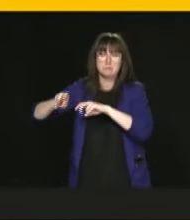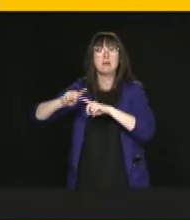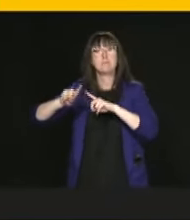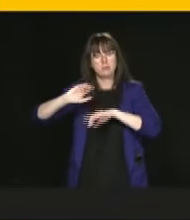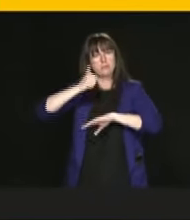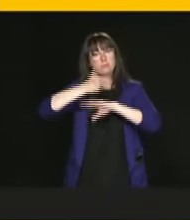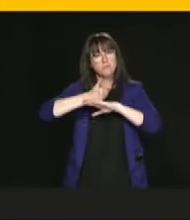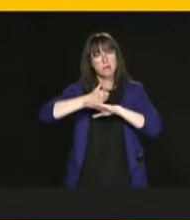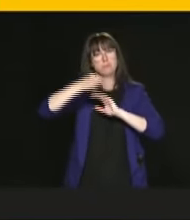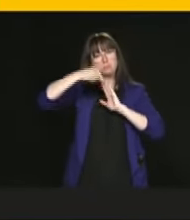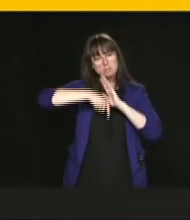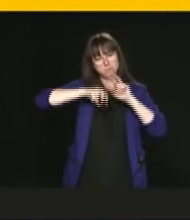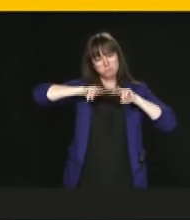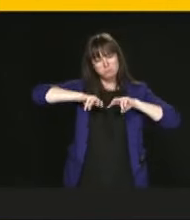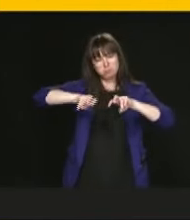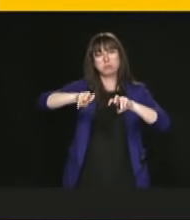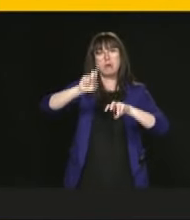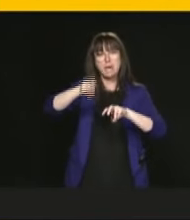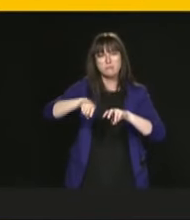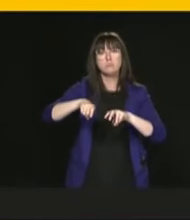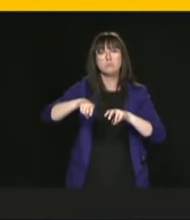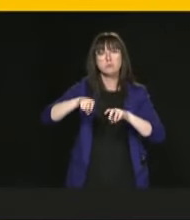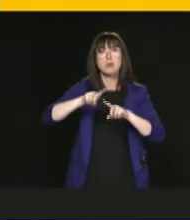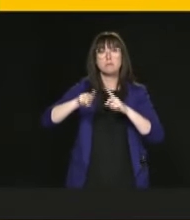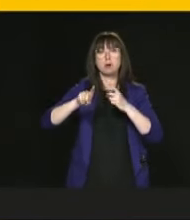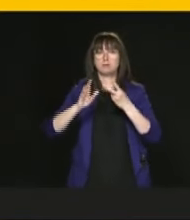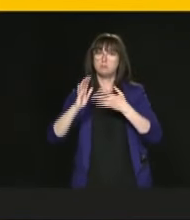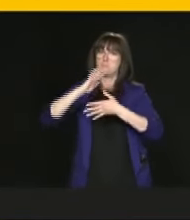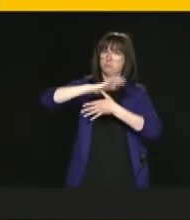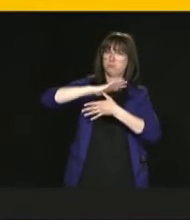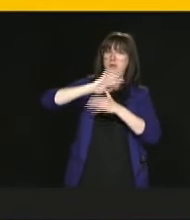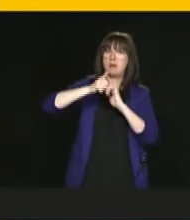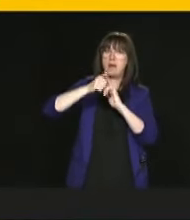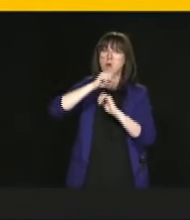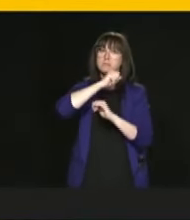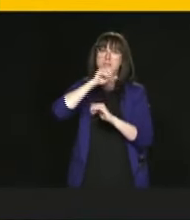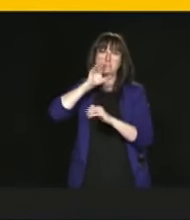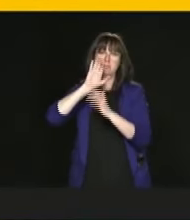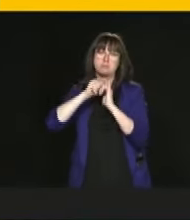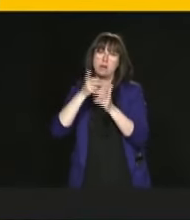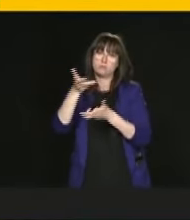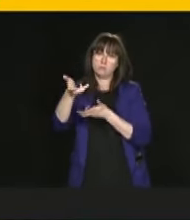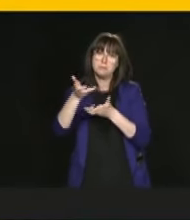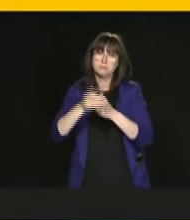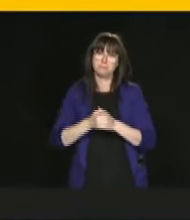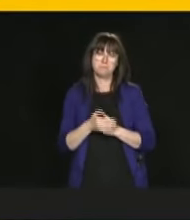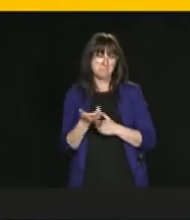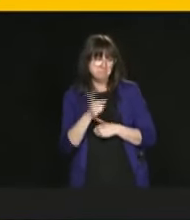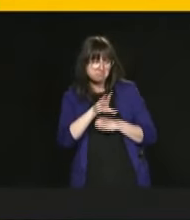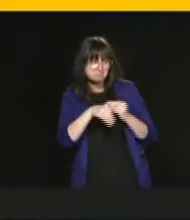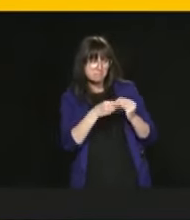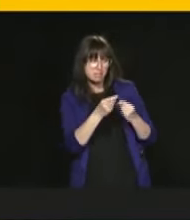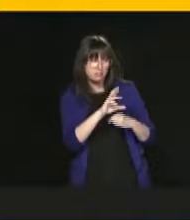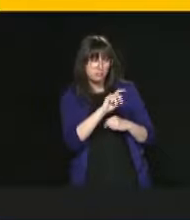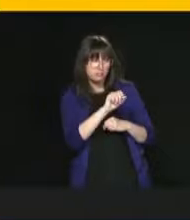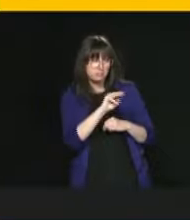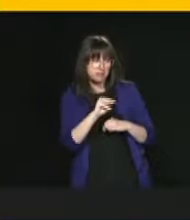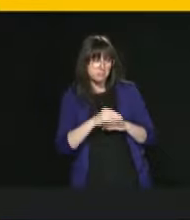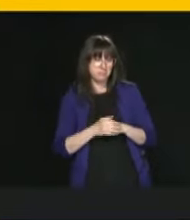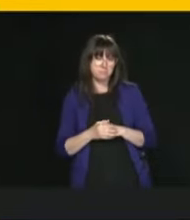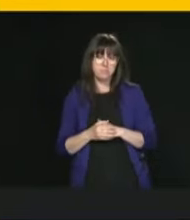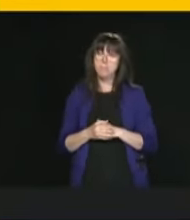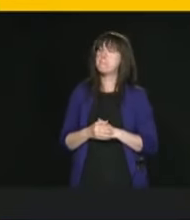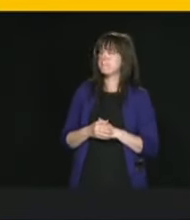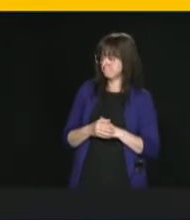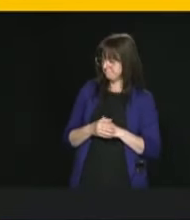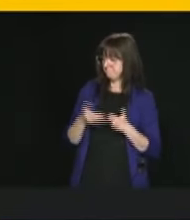which is how we treat our elders. Dr. Tam, if you want to add. Yeah, and again, I'm not going to speculate